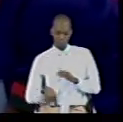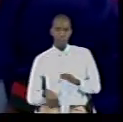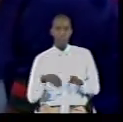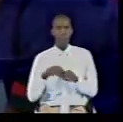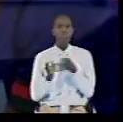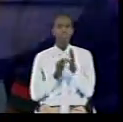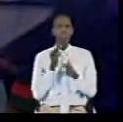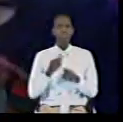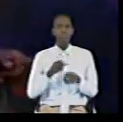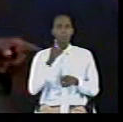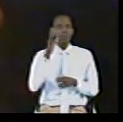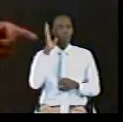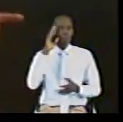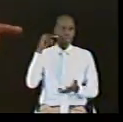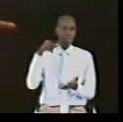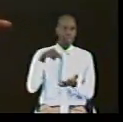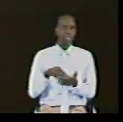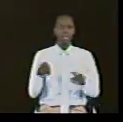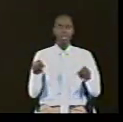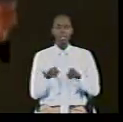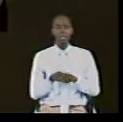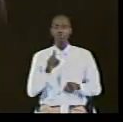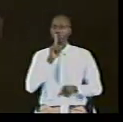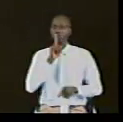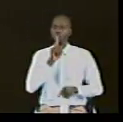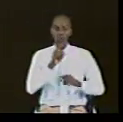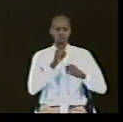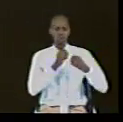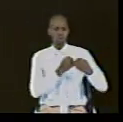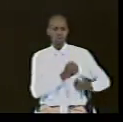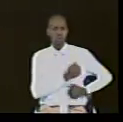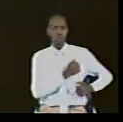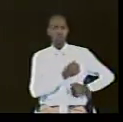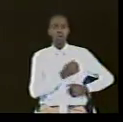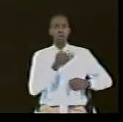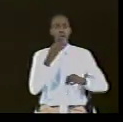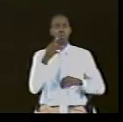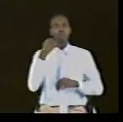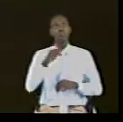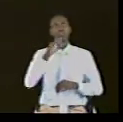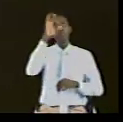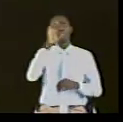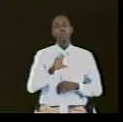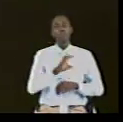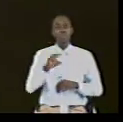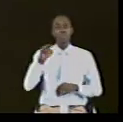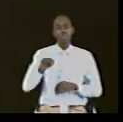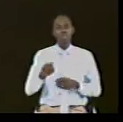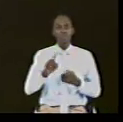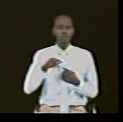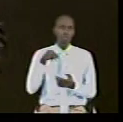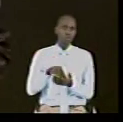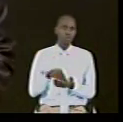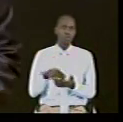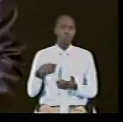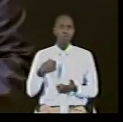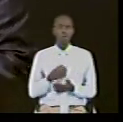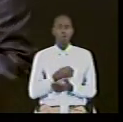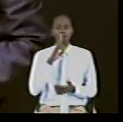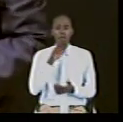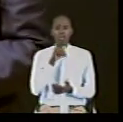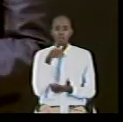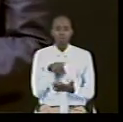stand like a real soldier of the cross ought to stand. We're not feeble